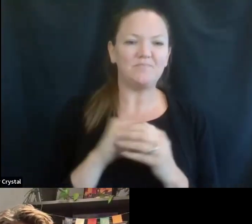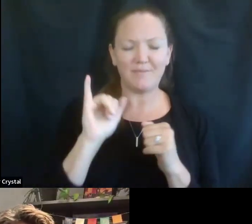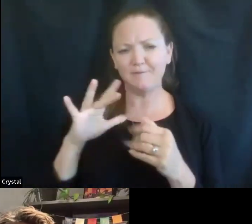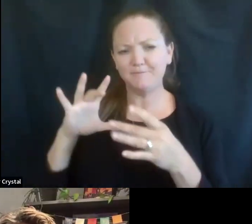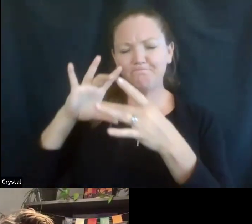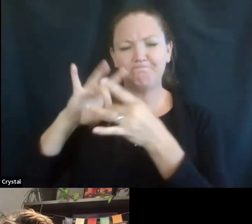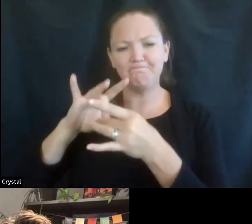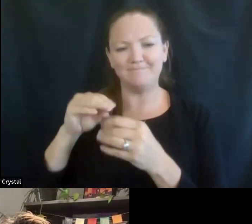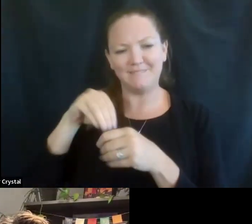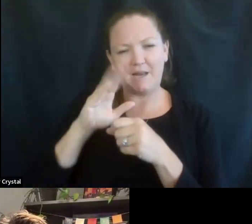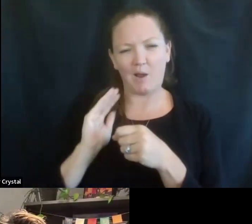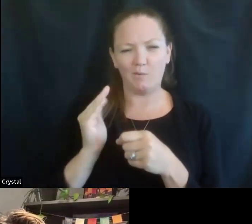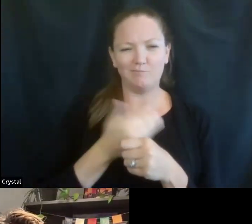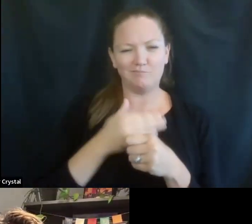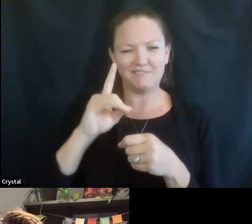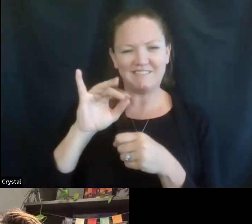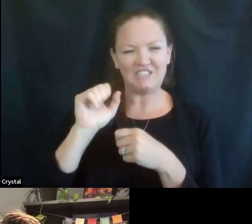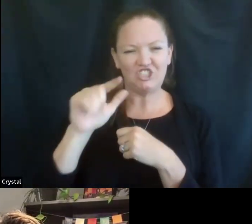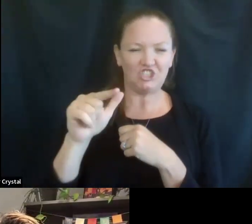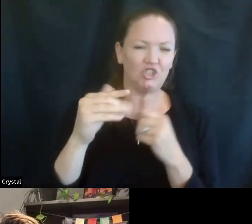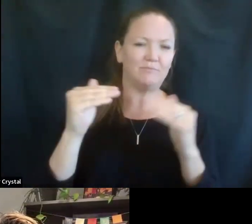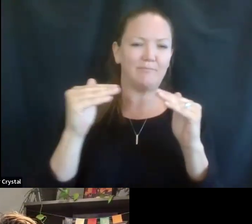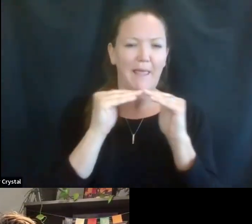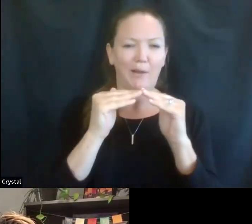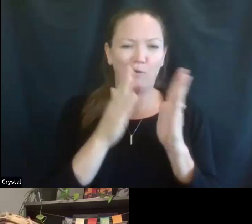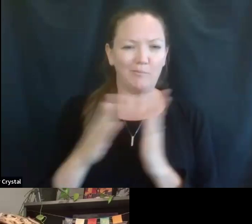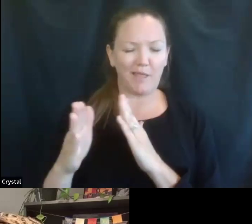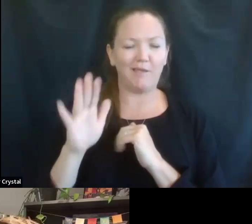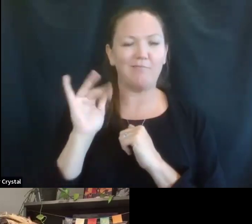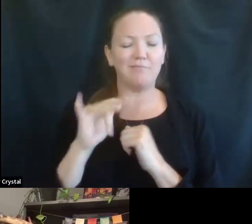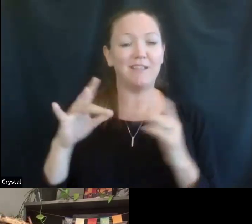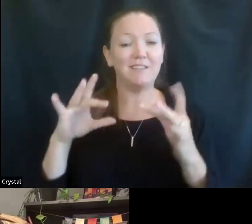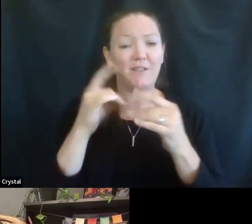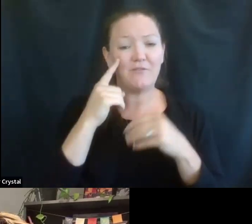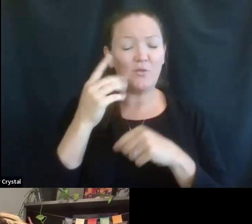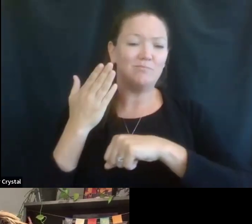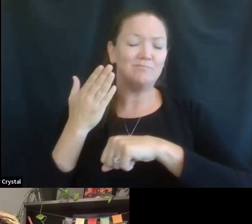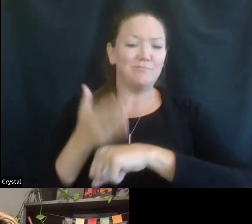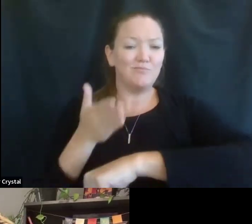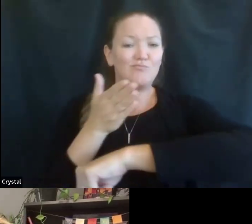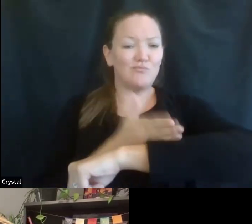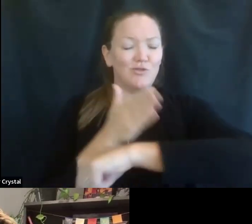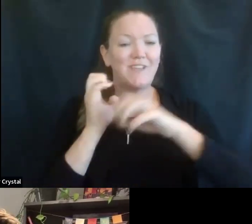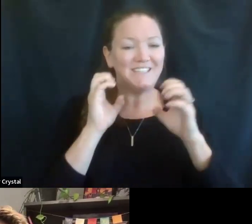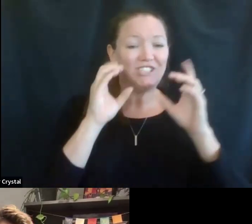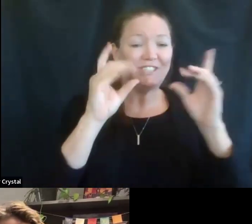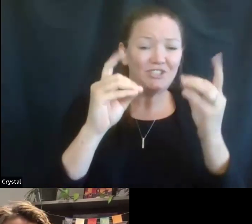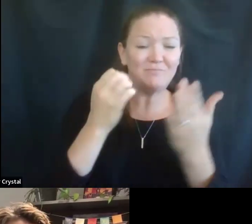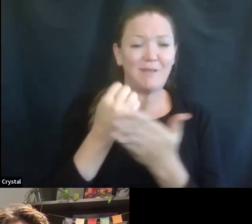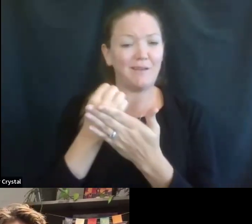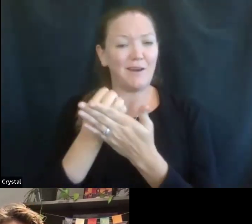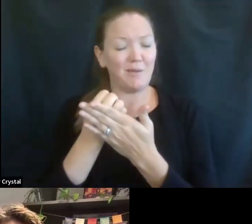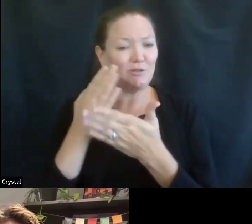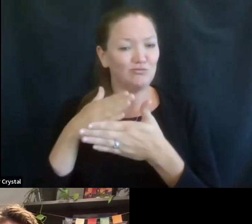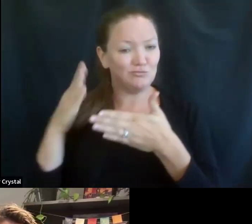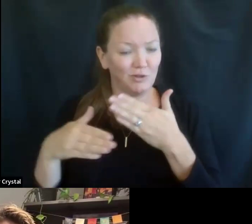So, as you stated, this really matters as it relates to improved economic and educational outcomes. But also acknowledging that we want to meet people